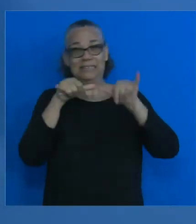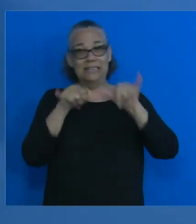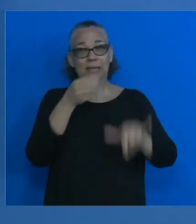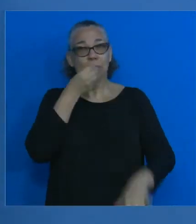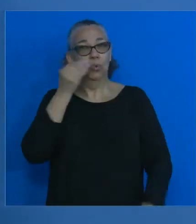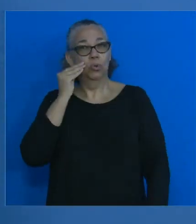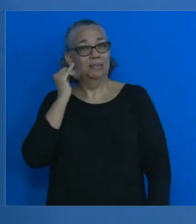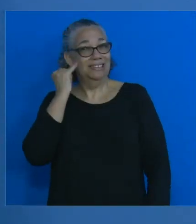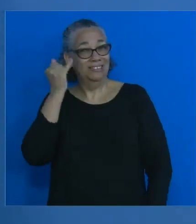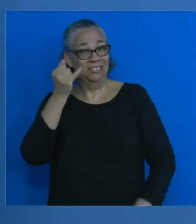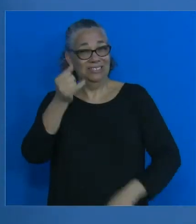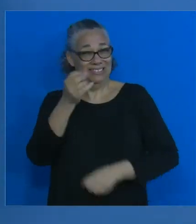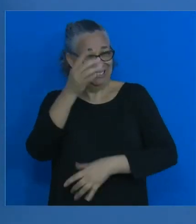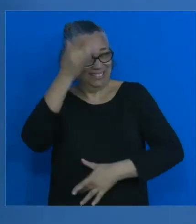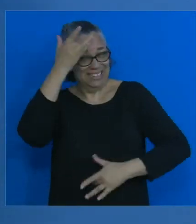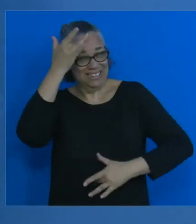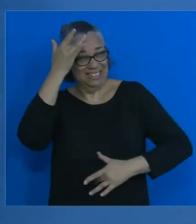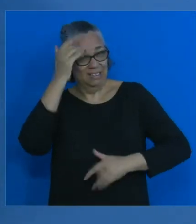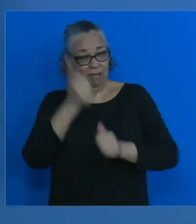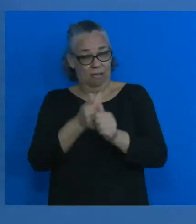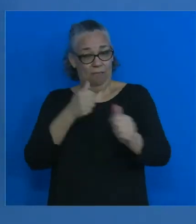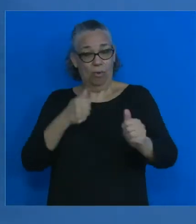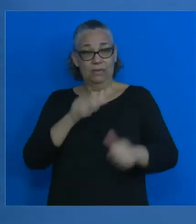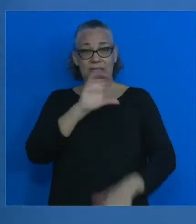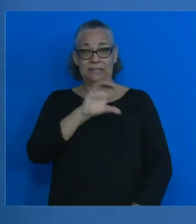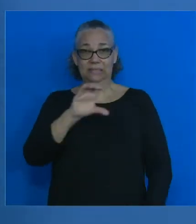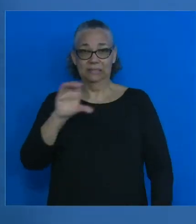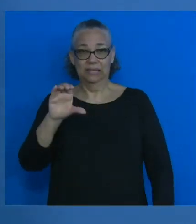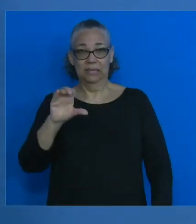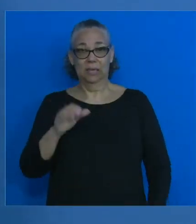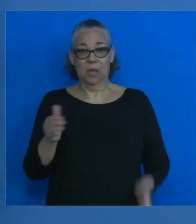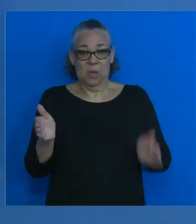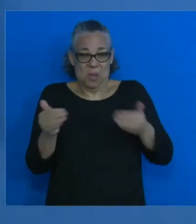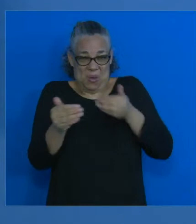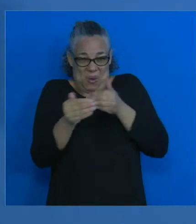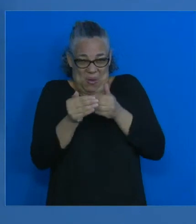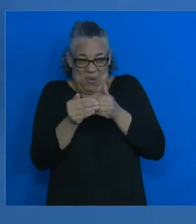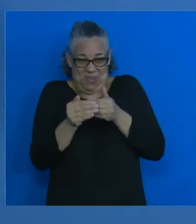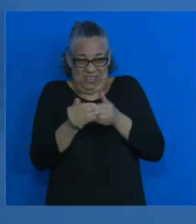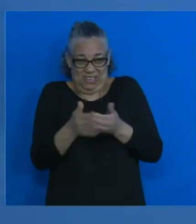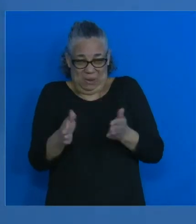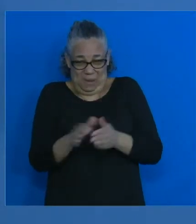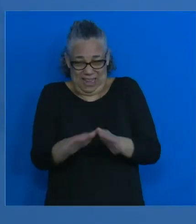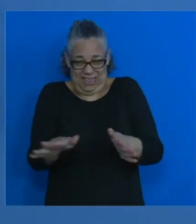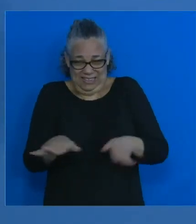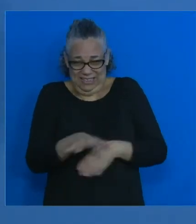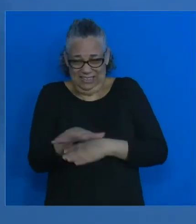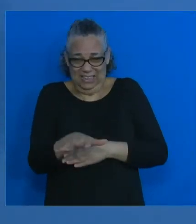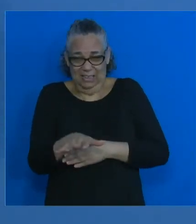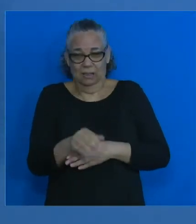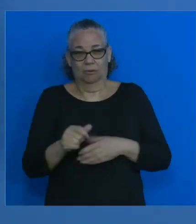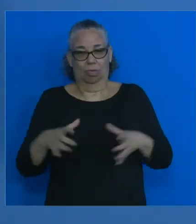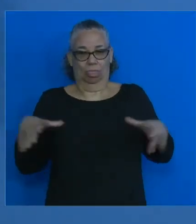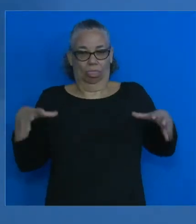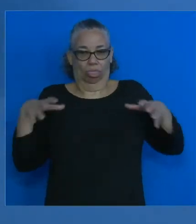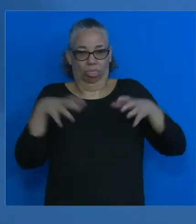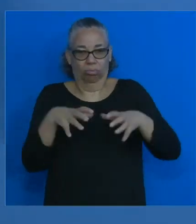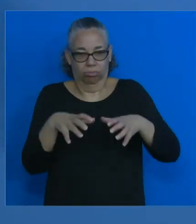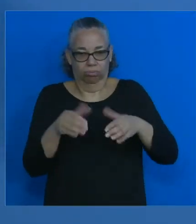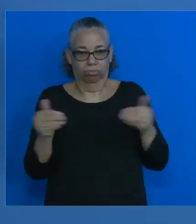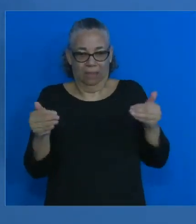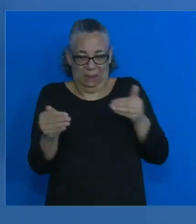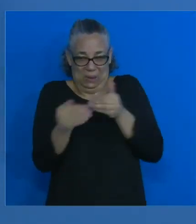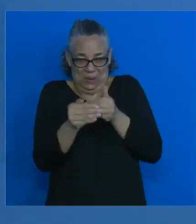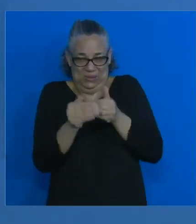are sick, and avoid the 3 C's, closed spaces, crowded spaces, and close contact